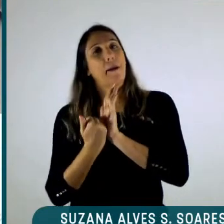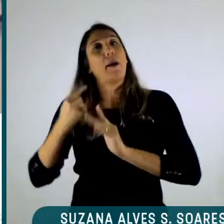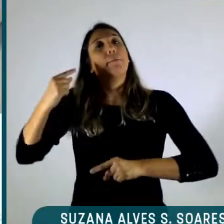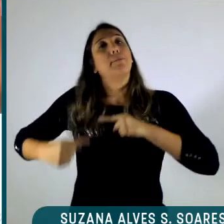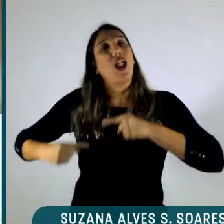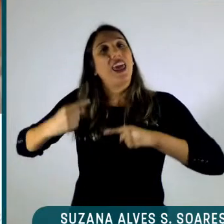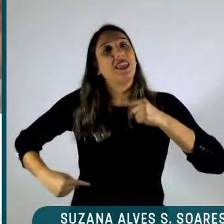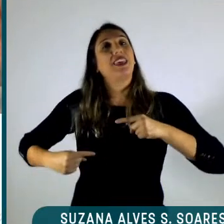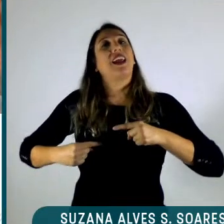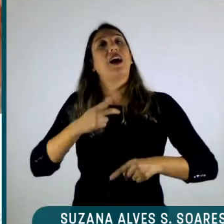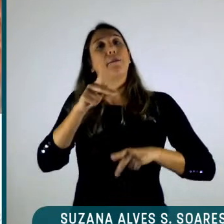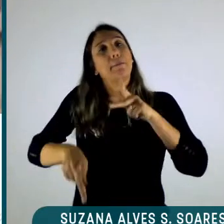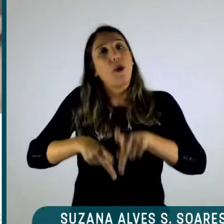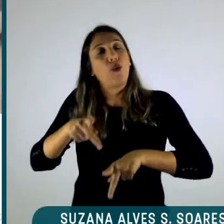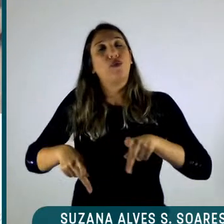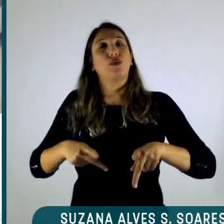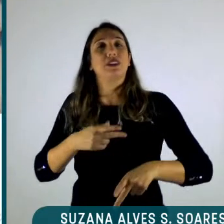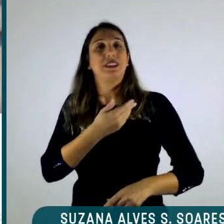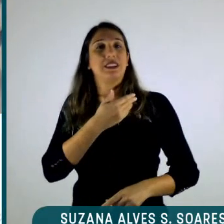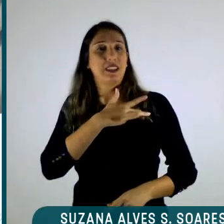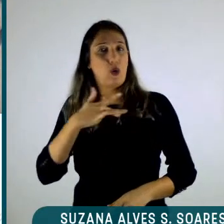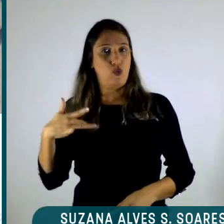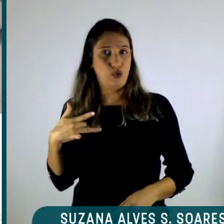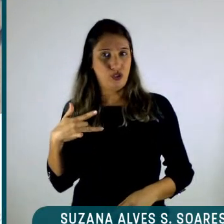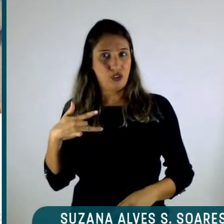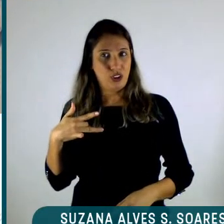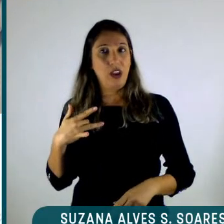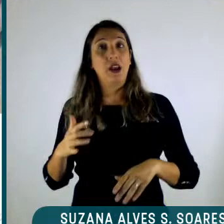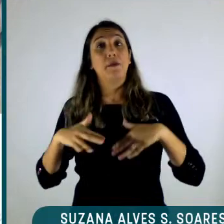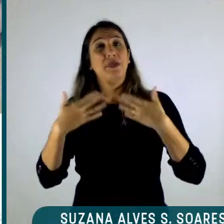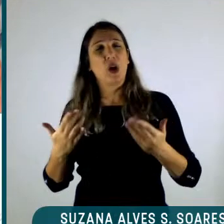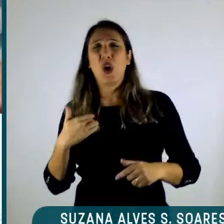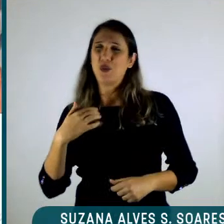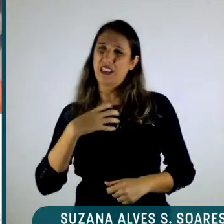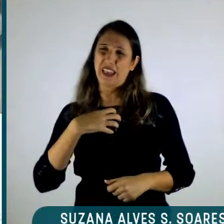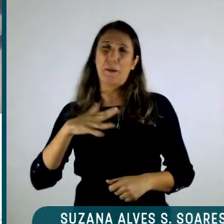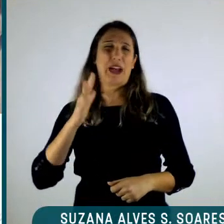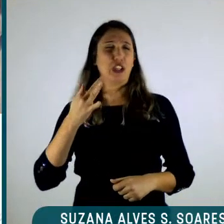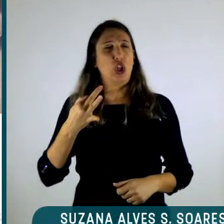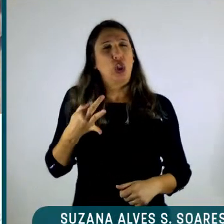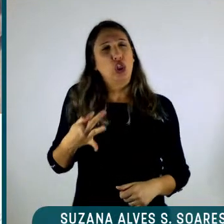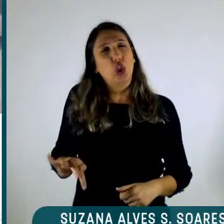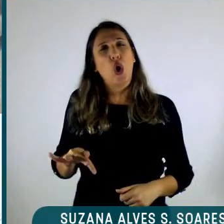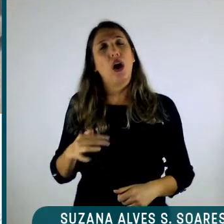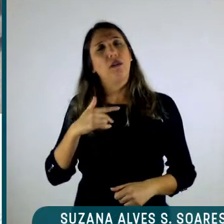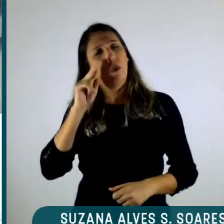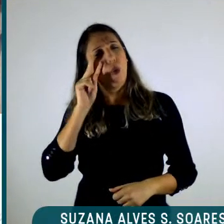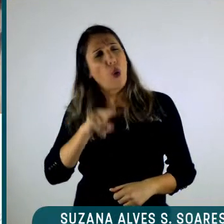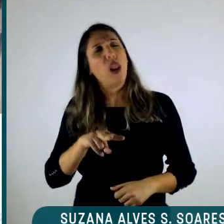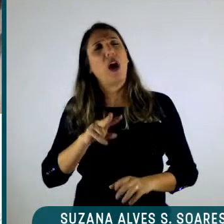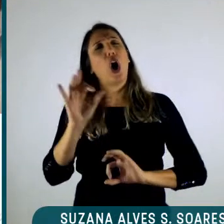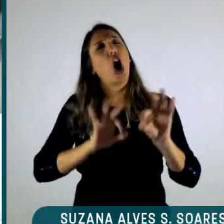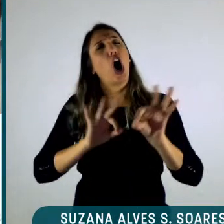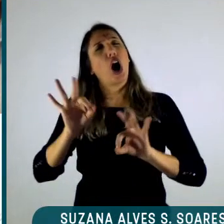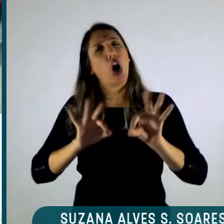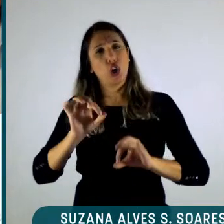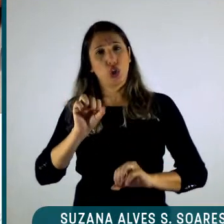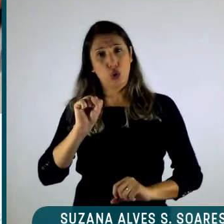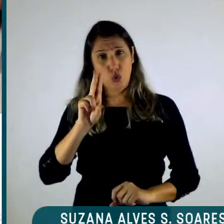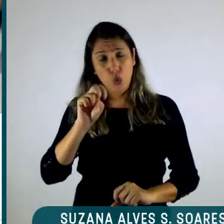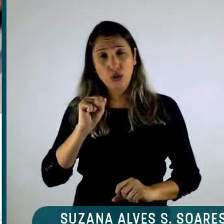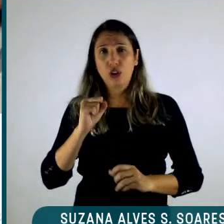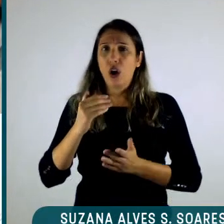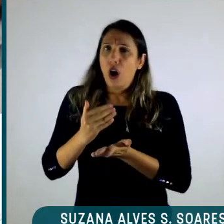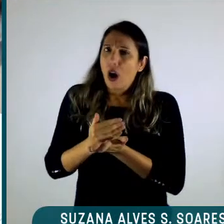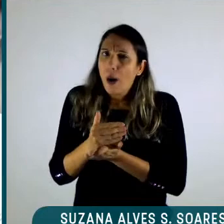that, define the public policies regarding health. What hurts me the most is